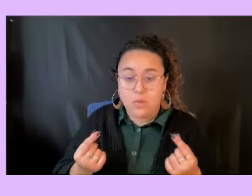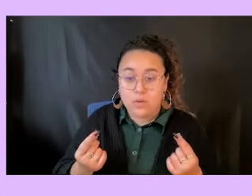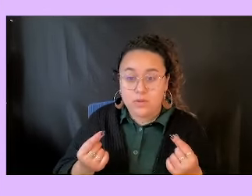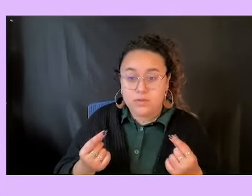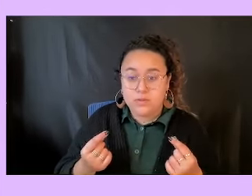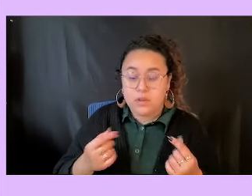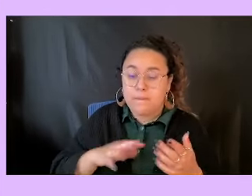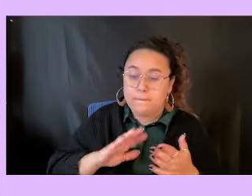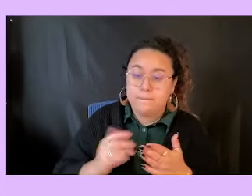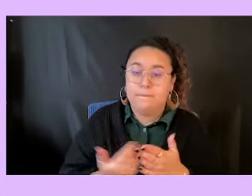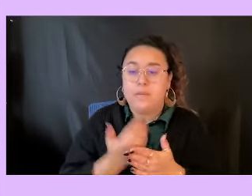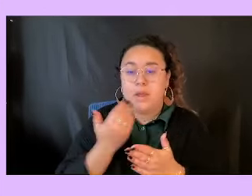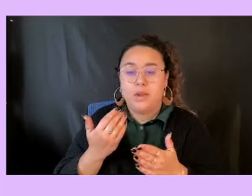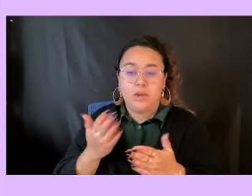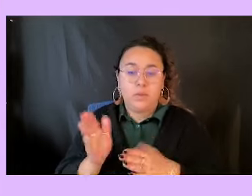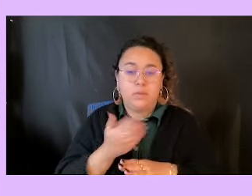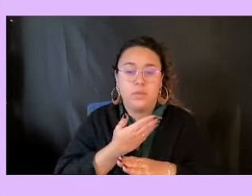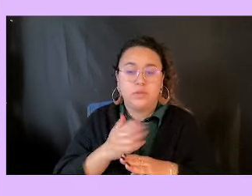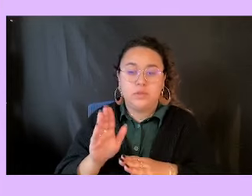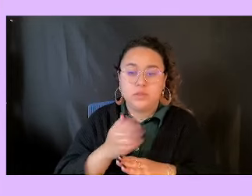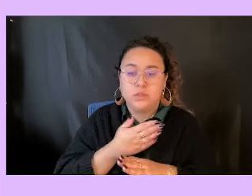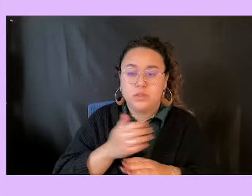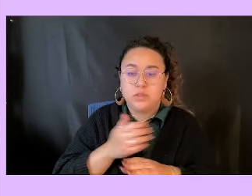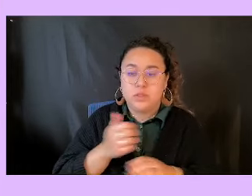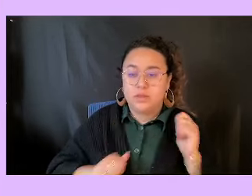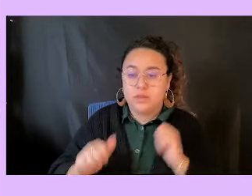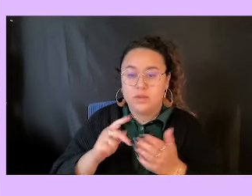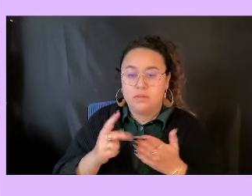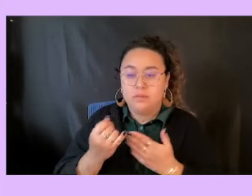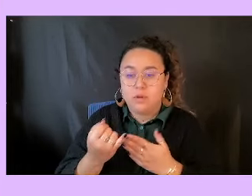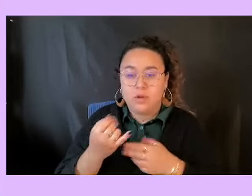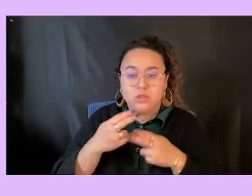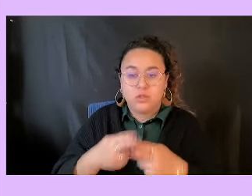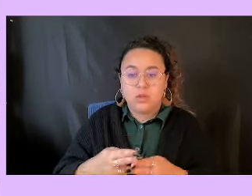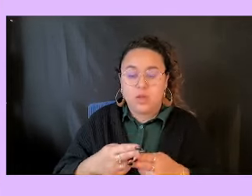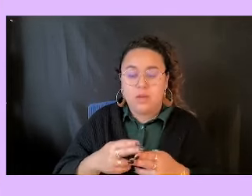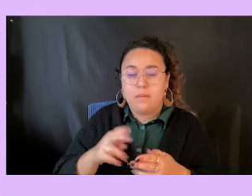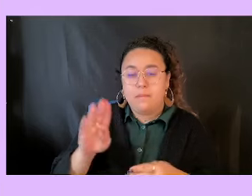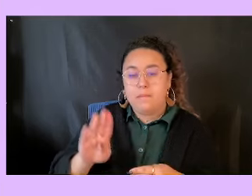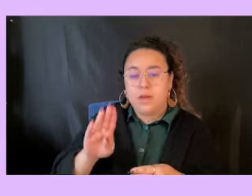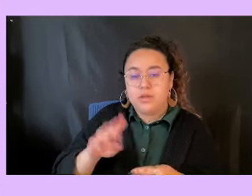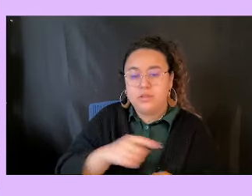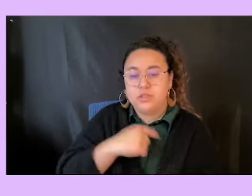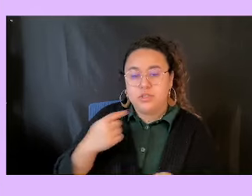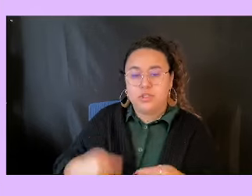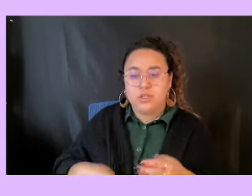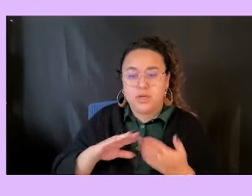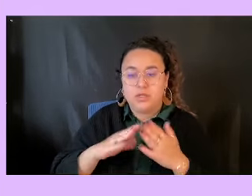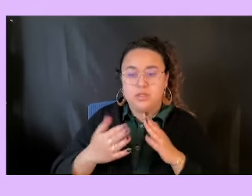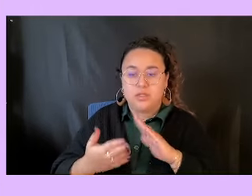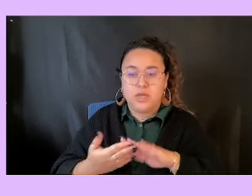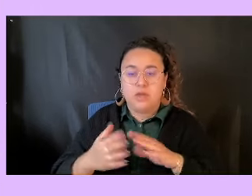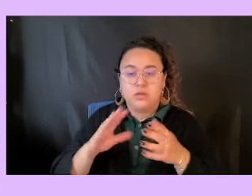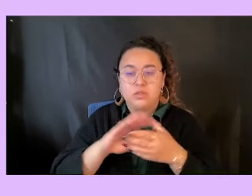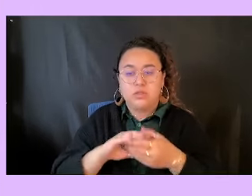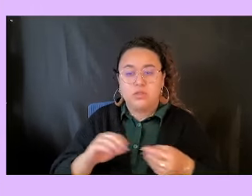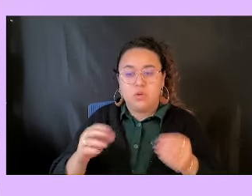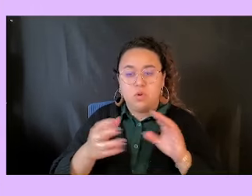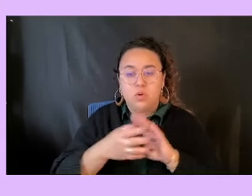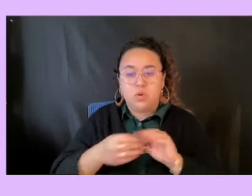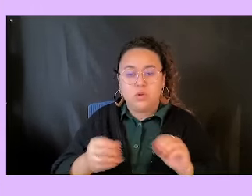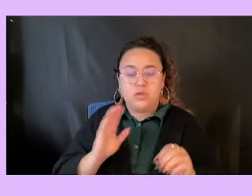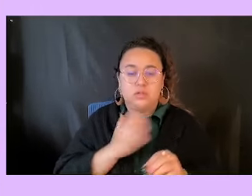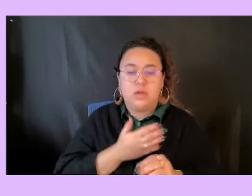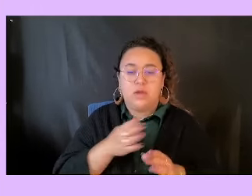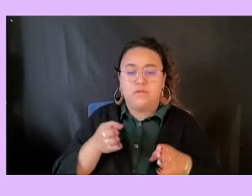new musical theater project called Boston Chinatown Stories of Our Streets. It is music, brand new music,